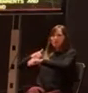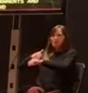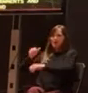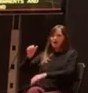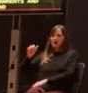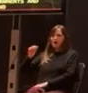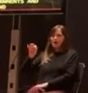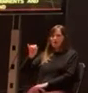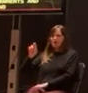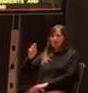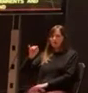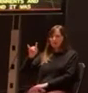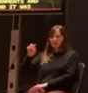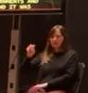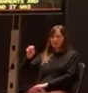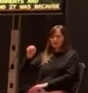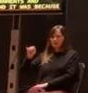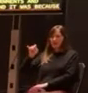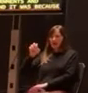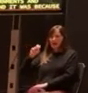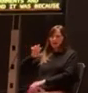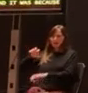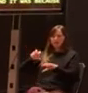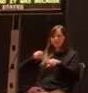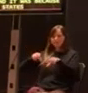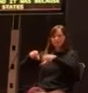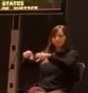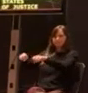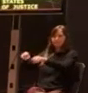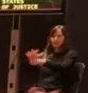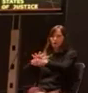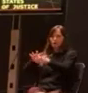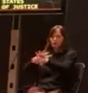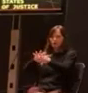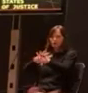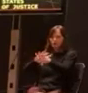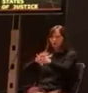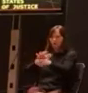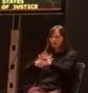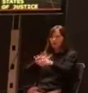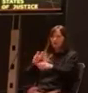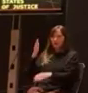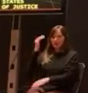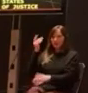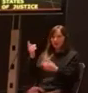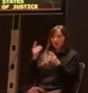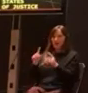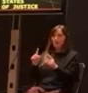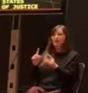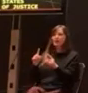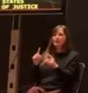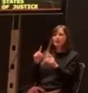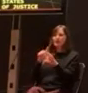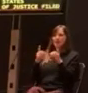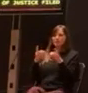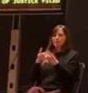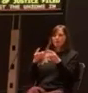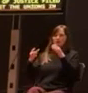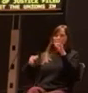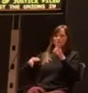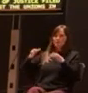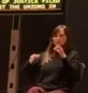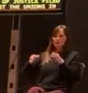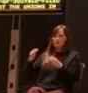the United States Department of Justice filed suit against the unions in